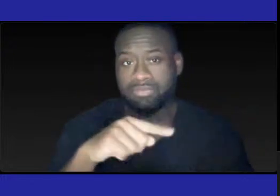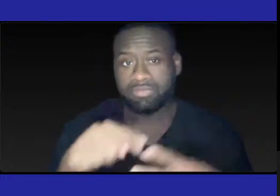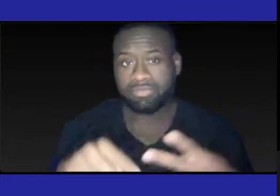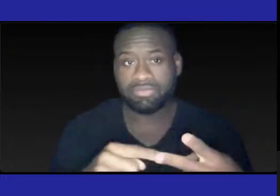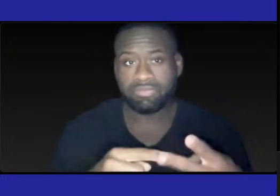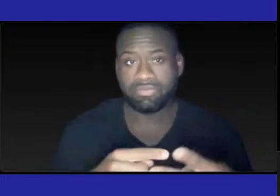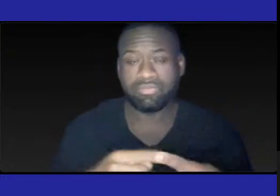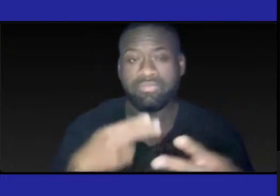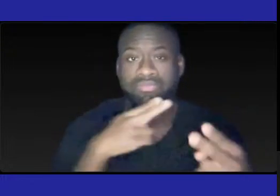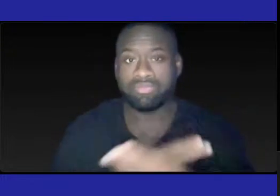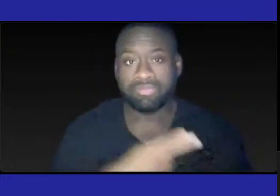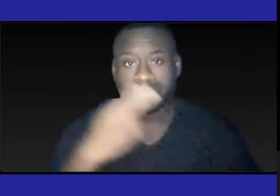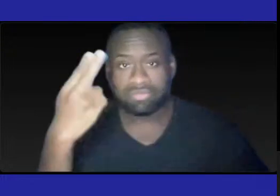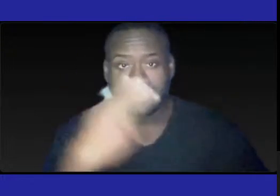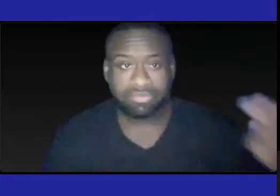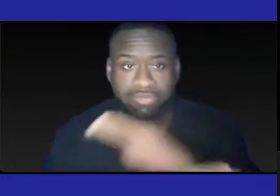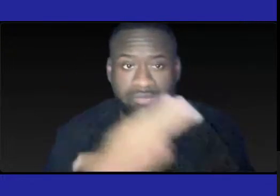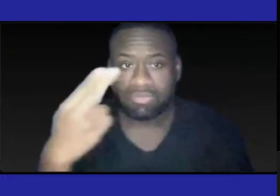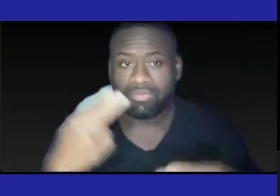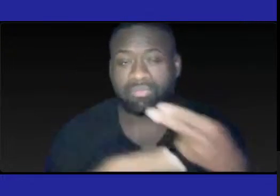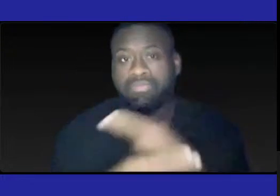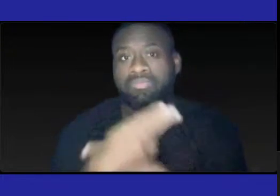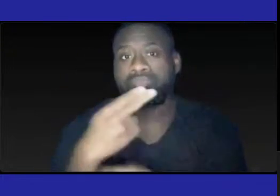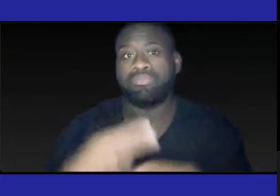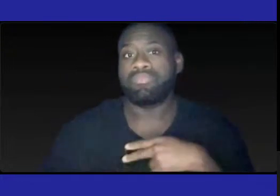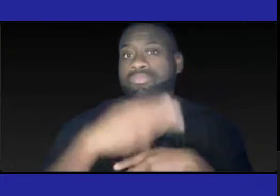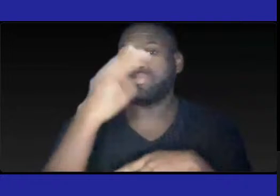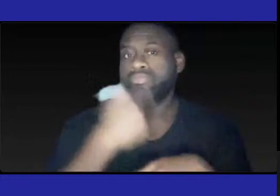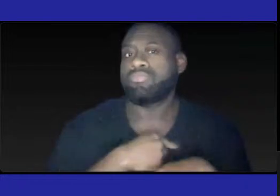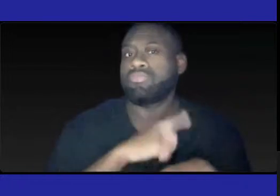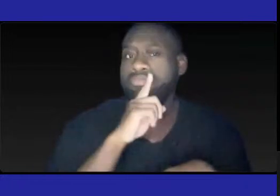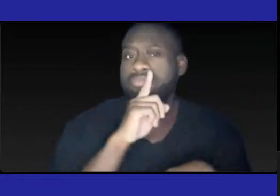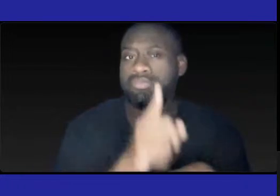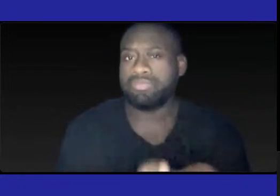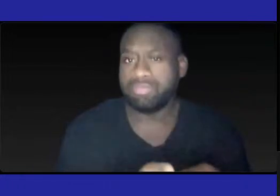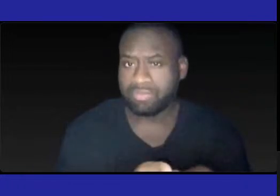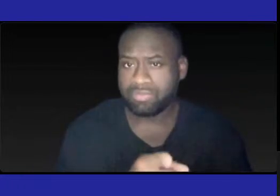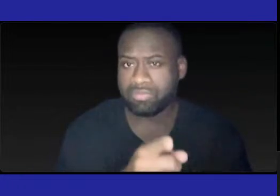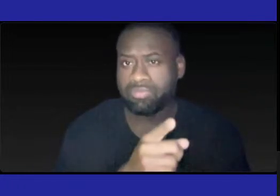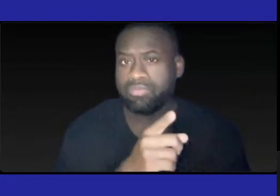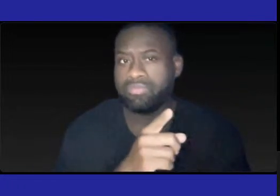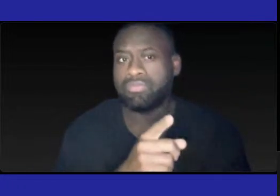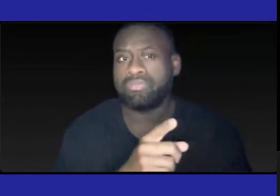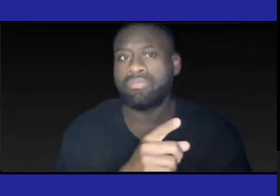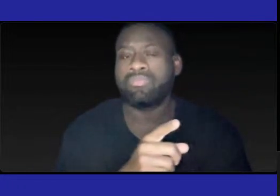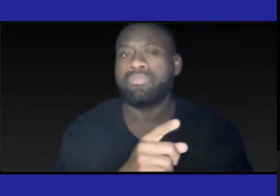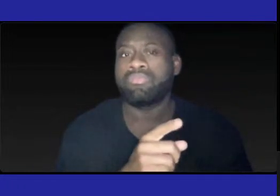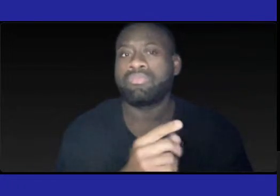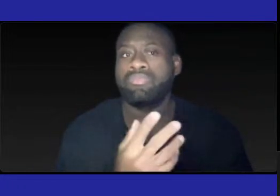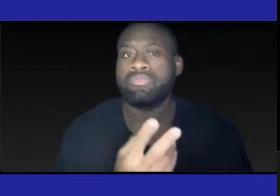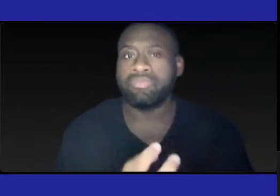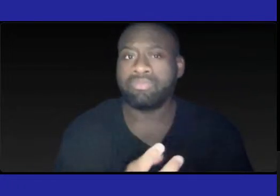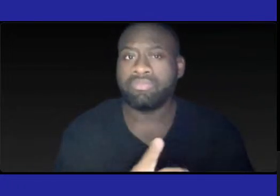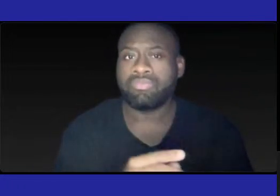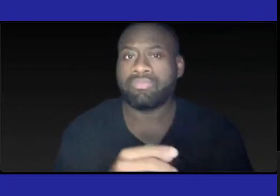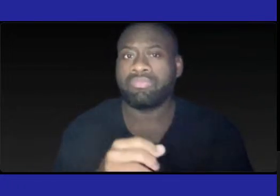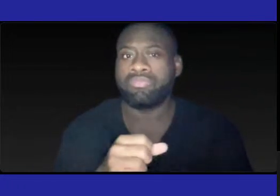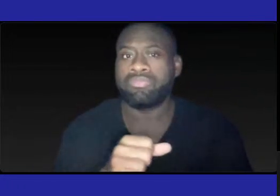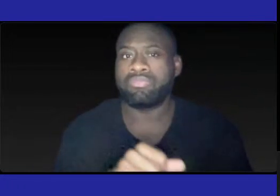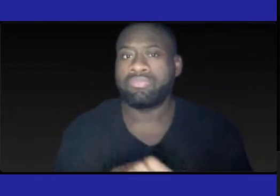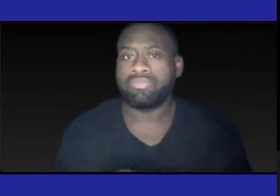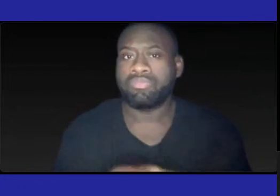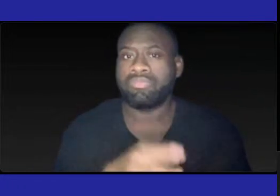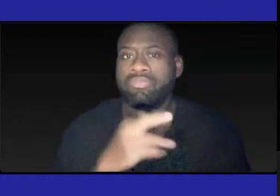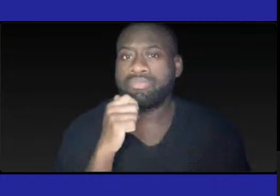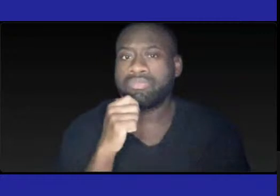right. So I'm sure that then the disparities and the effect of racism get magnified.